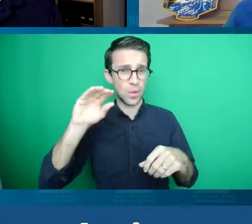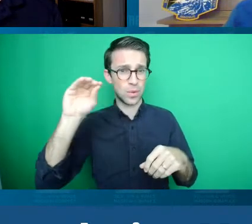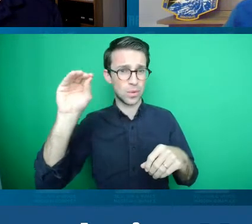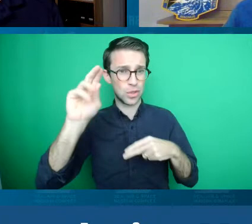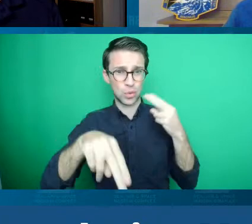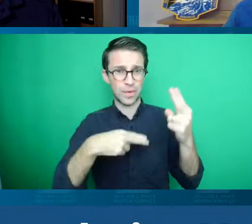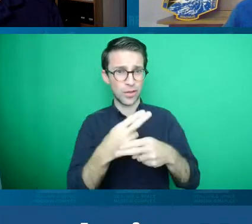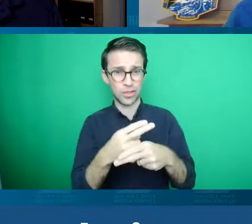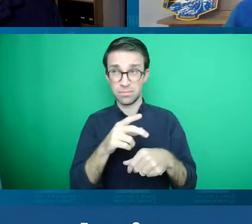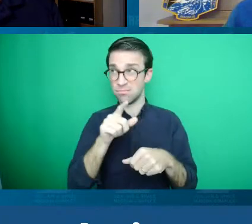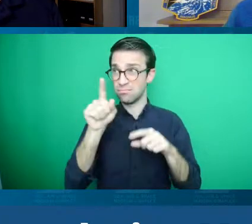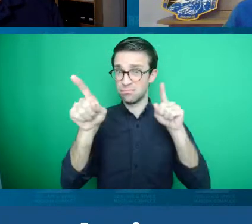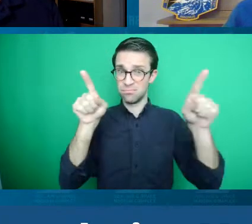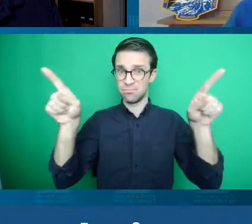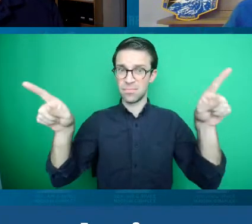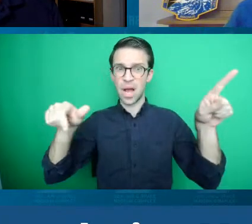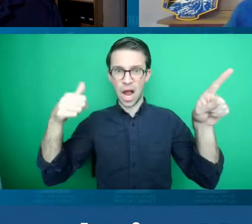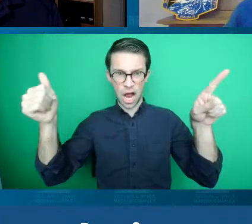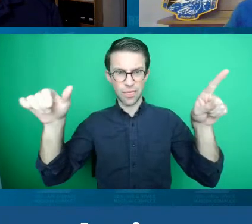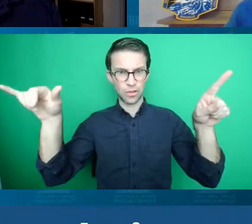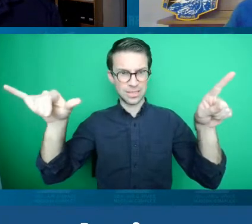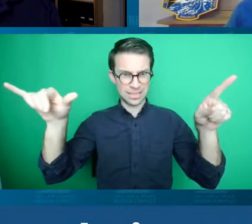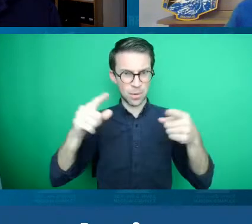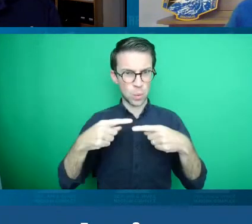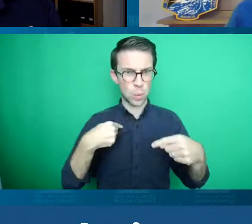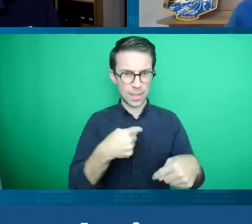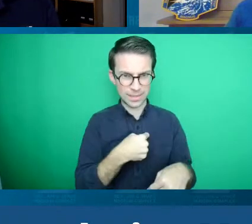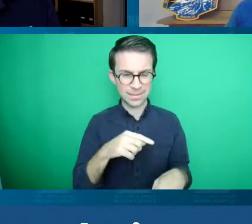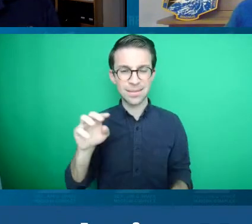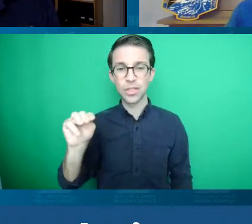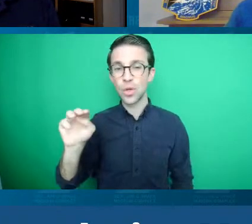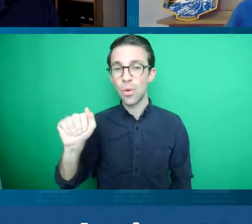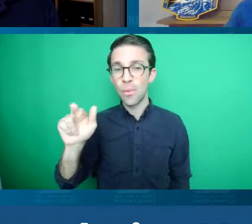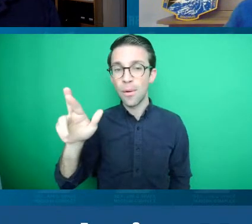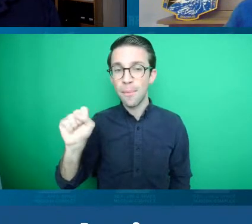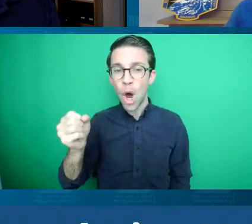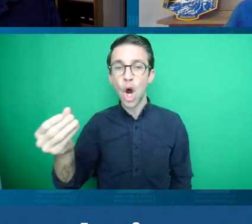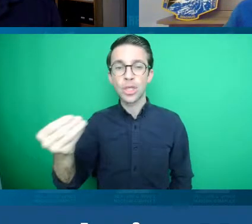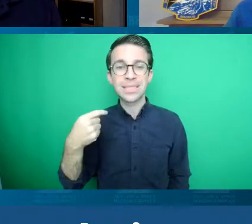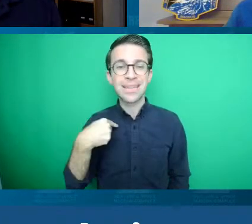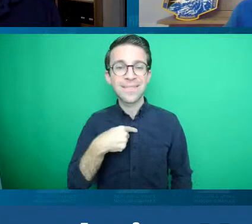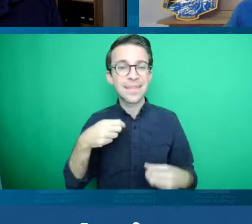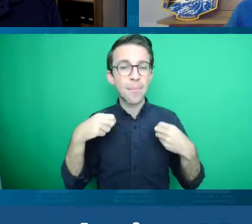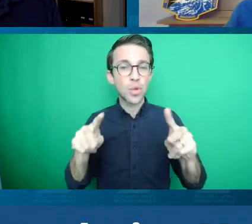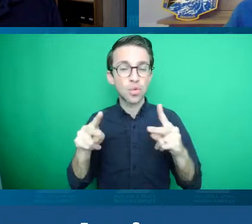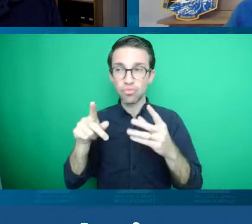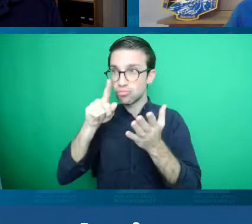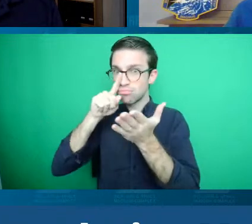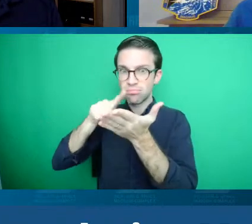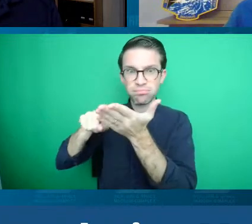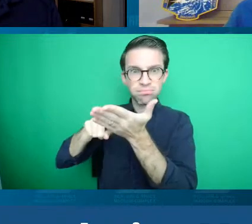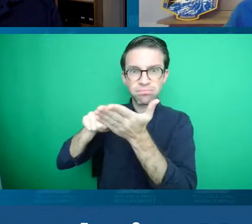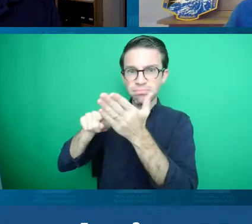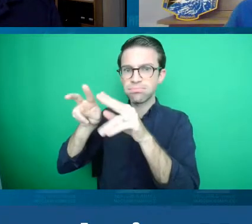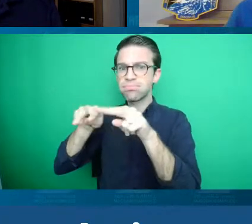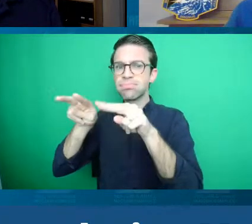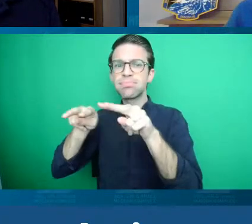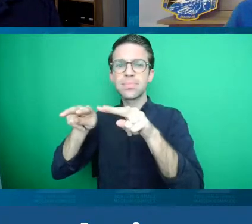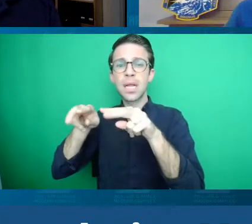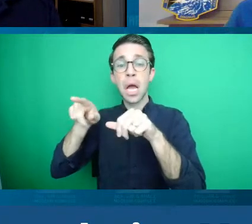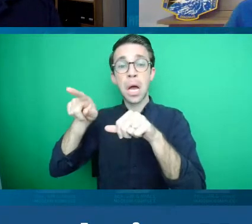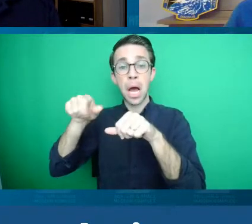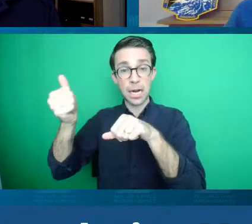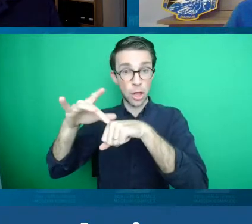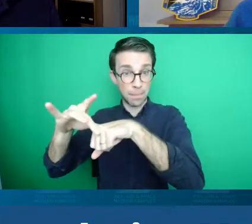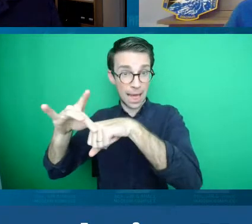in the universe that are like us. So Mars will give us that opportunity to examine another celestial